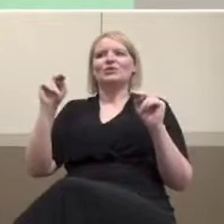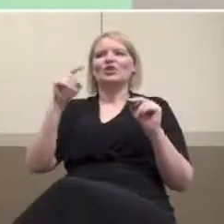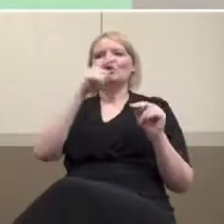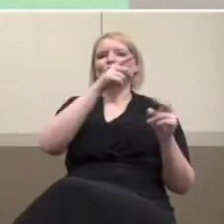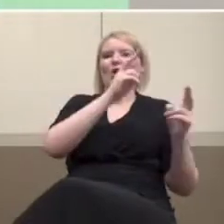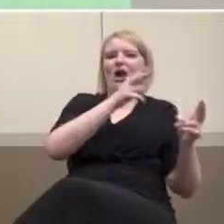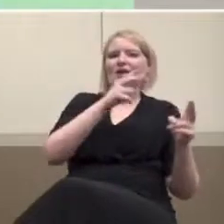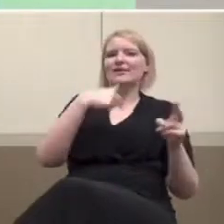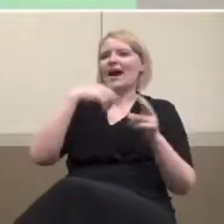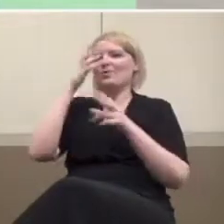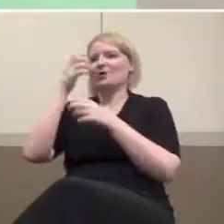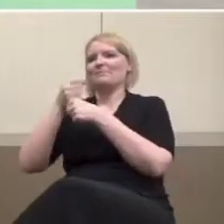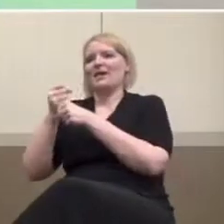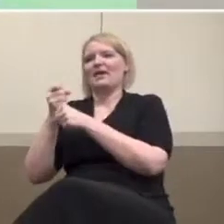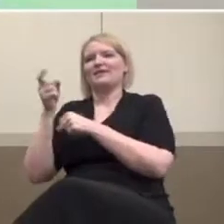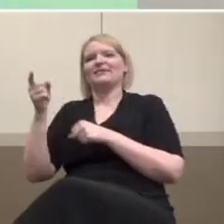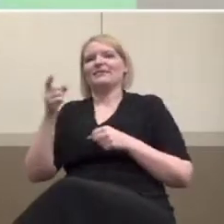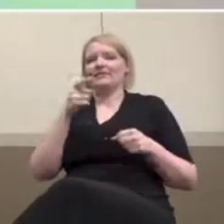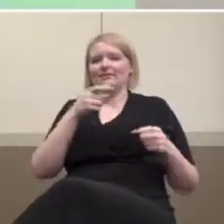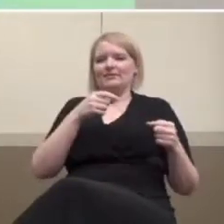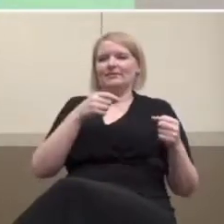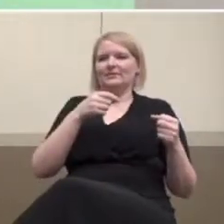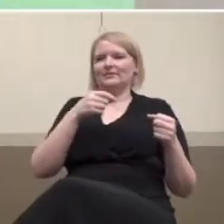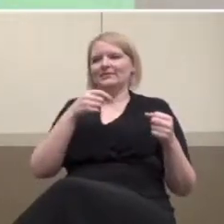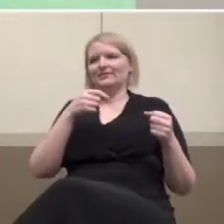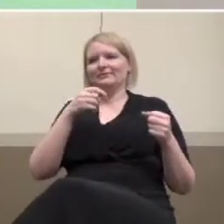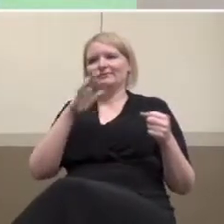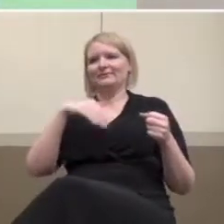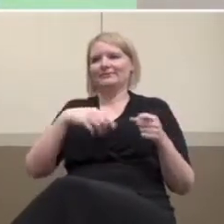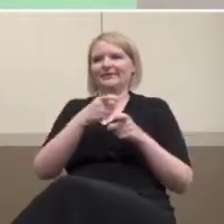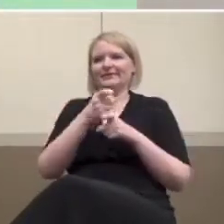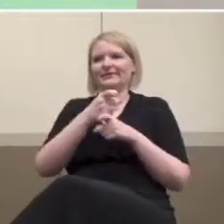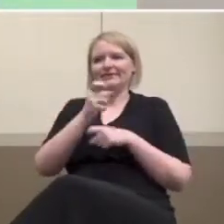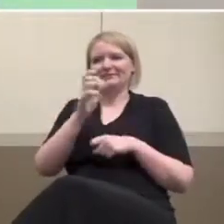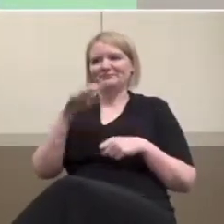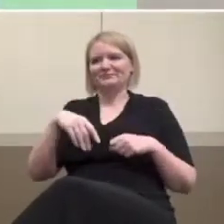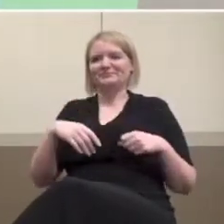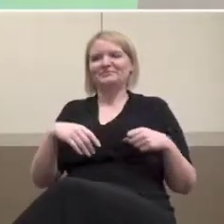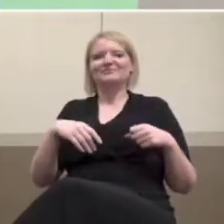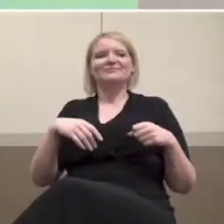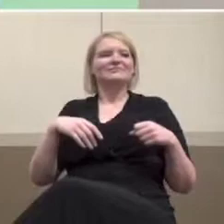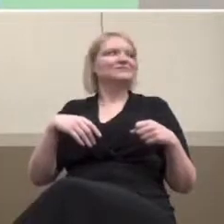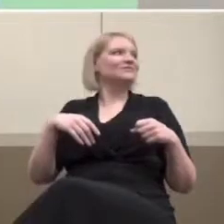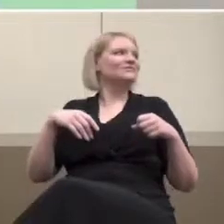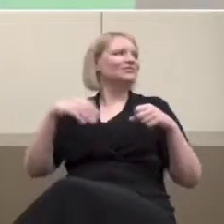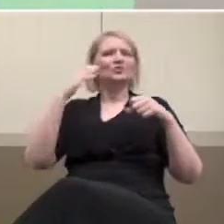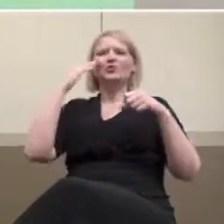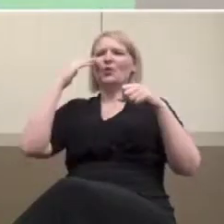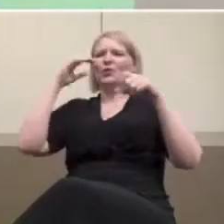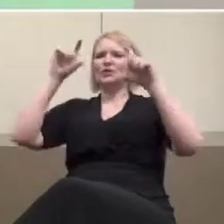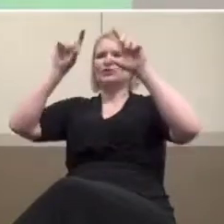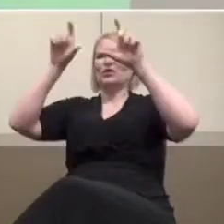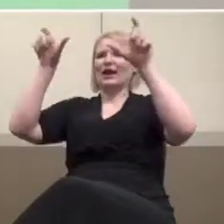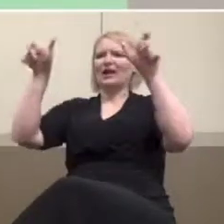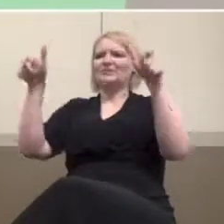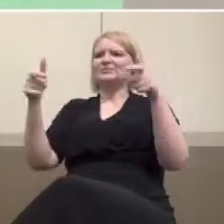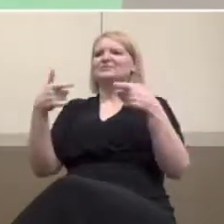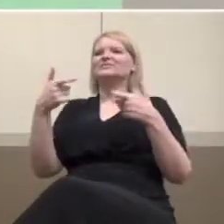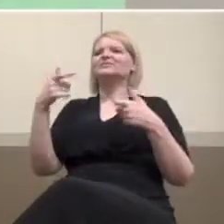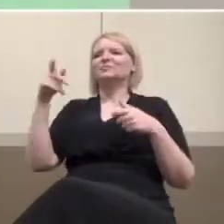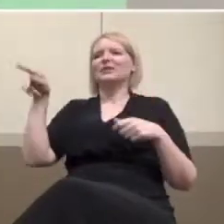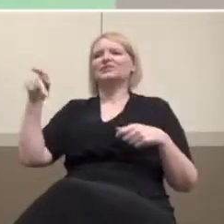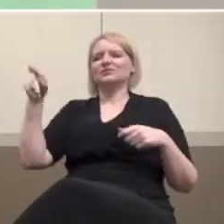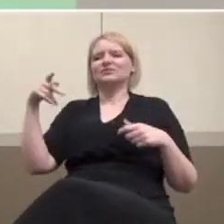me. Like a little thing with just those round circly things, I think, and it would